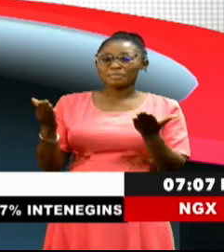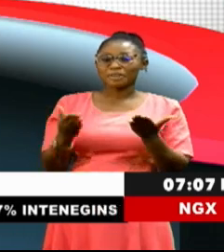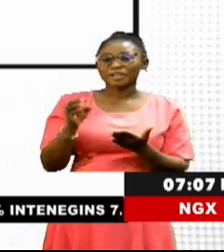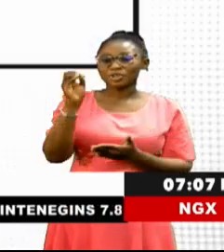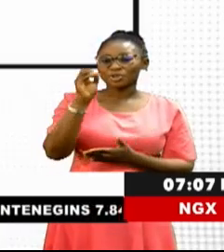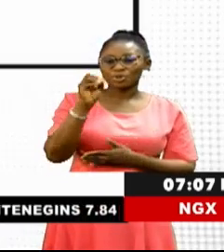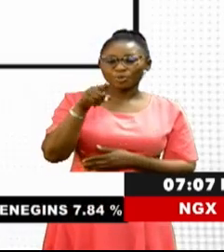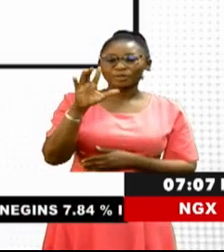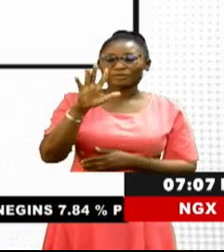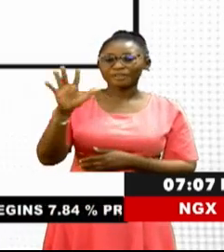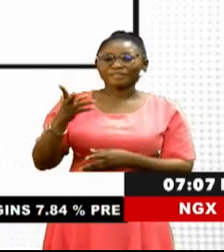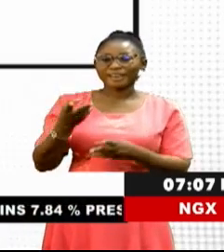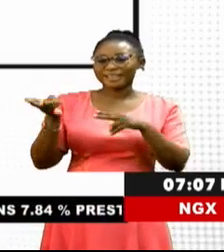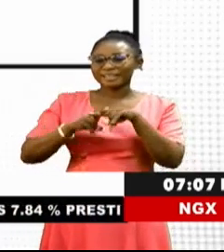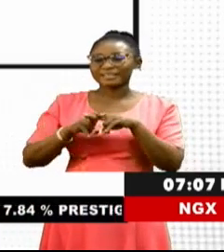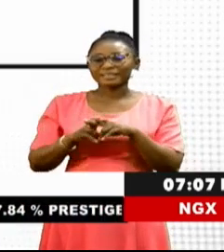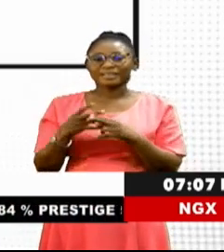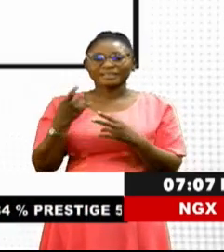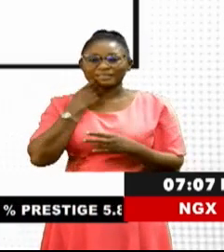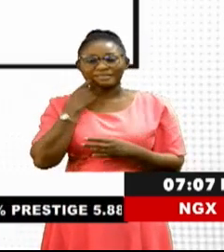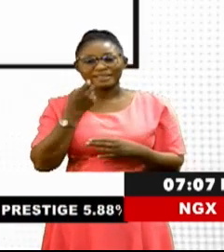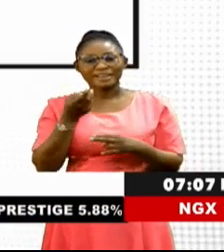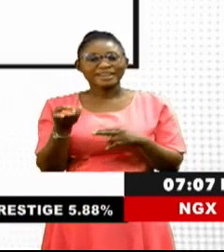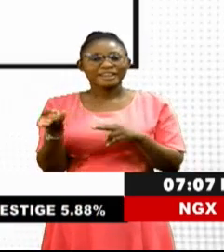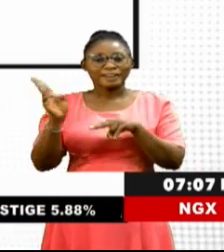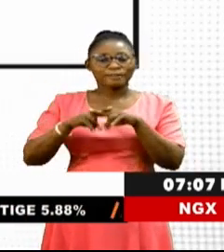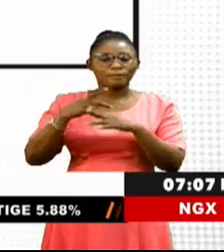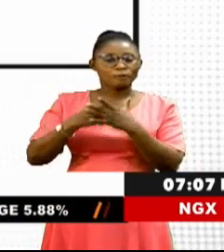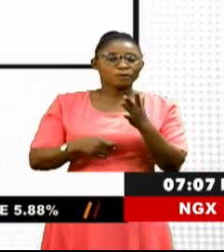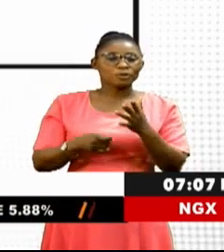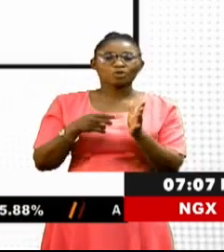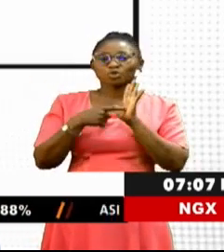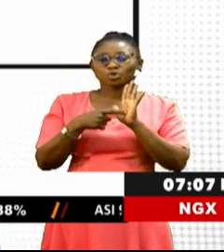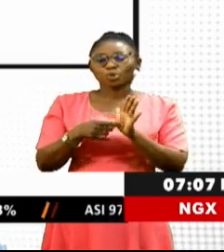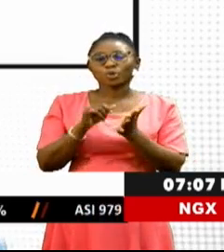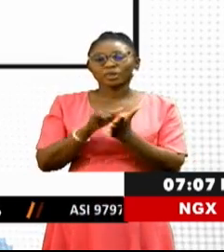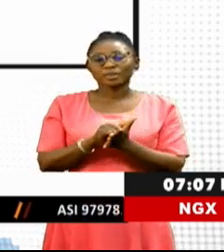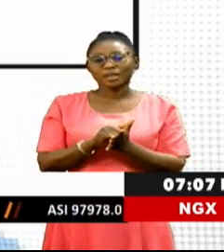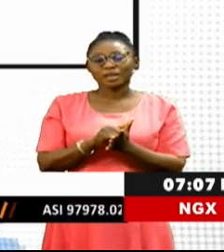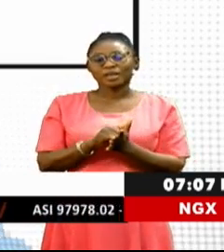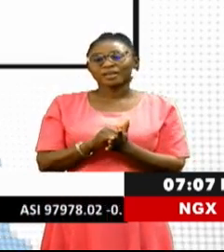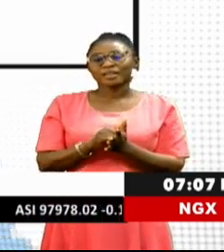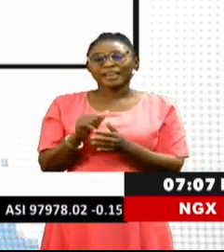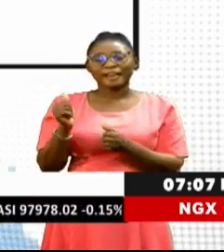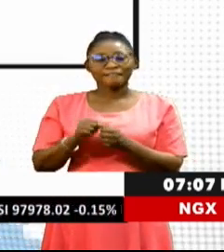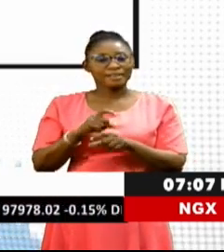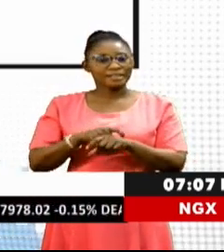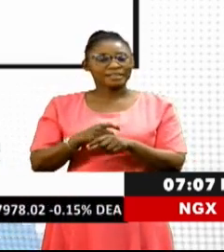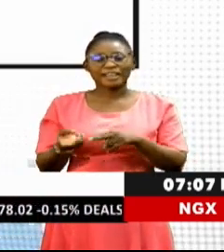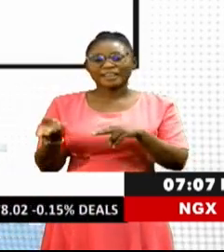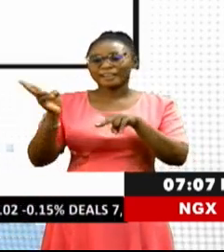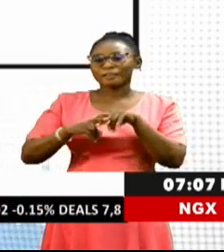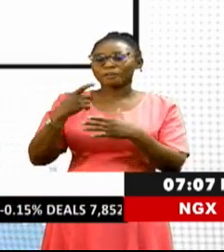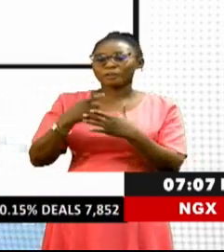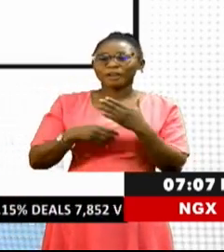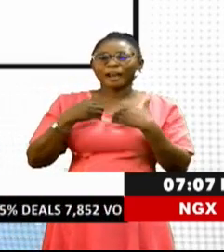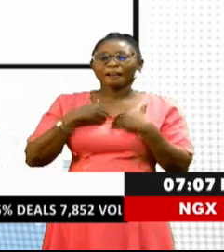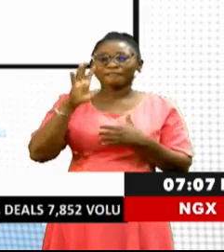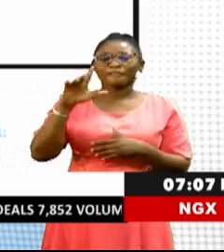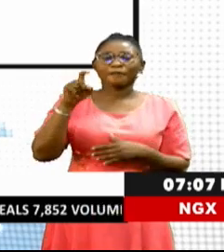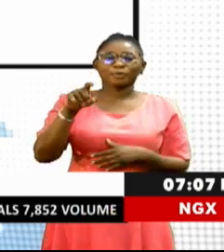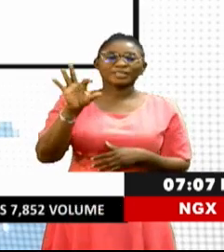increase. Latest inflation by National Bureau of Statistics indicates that on year-on-year, inflation was up